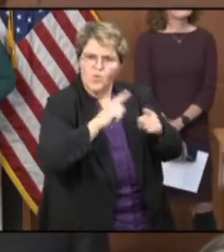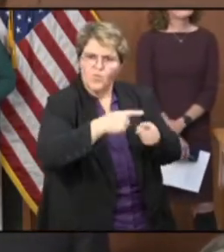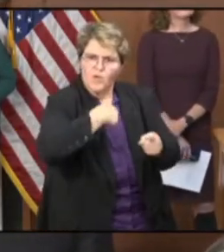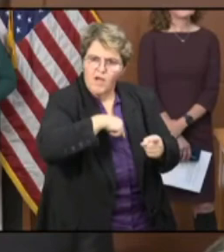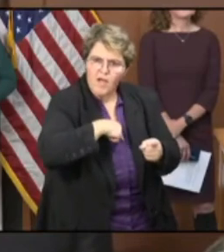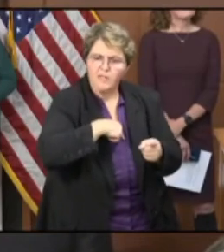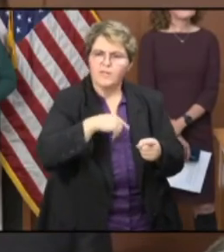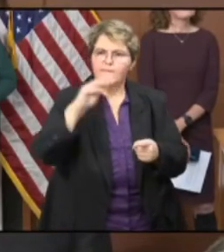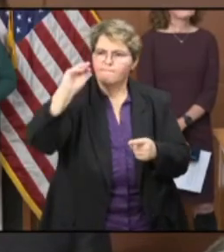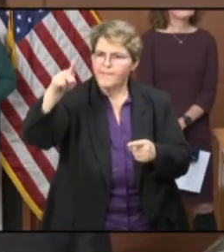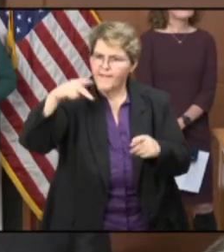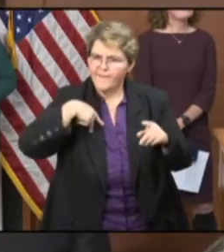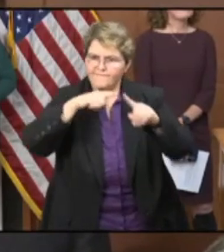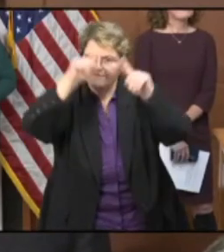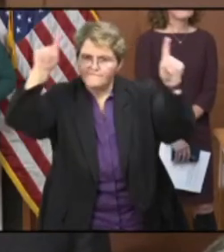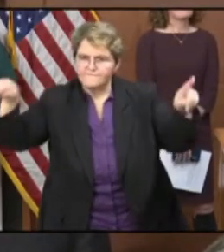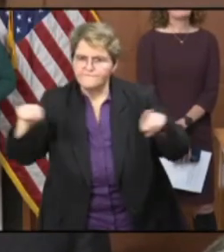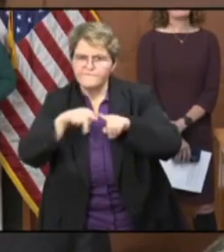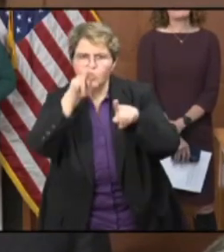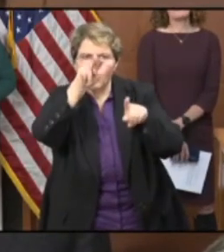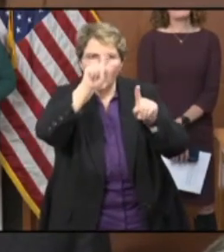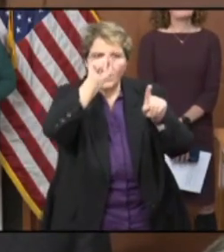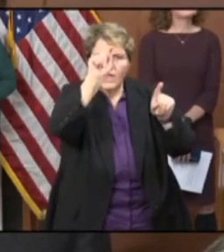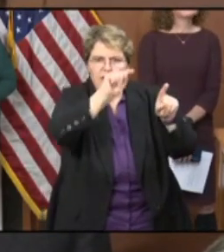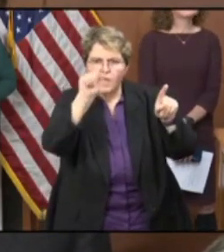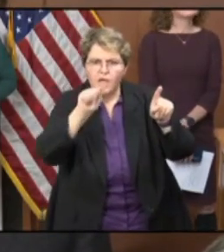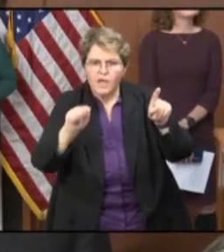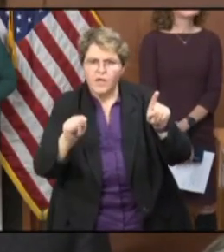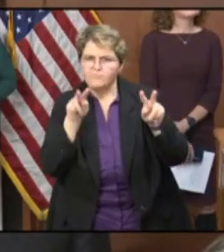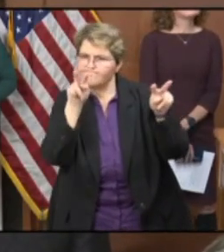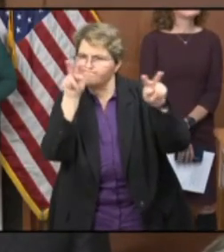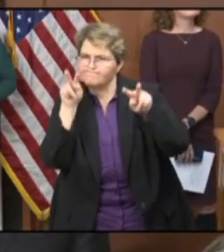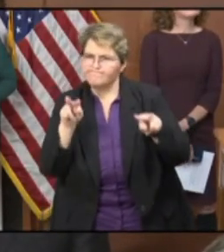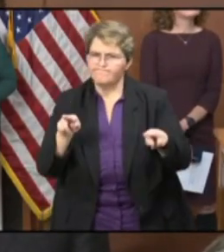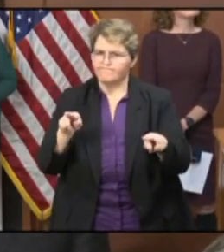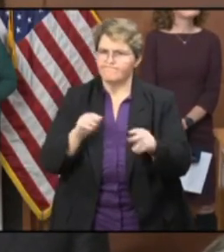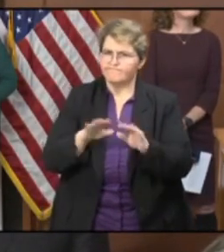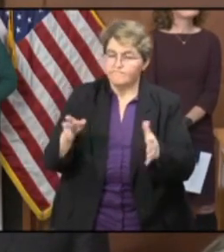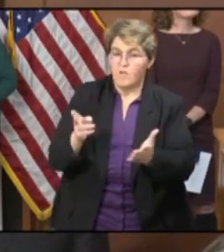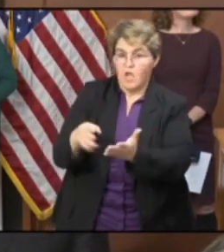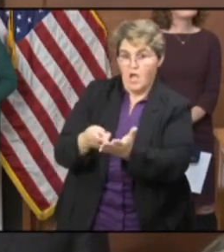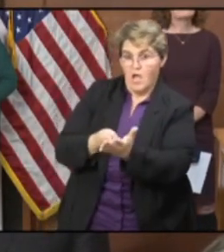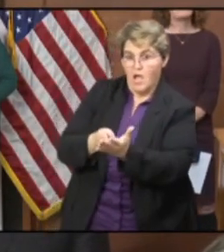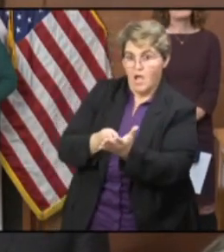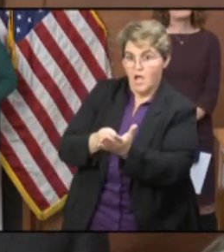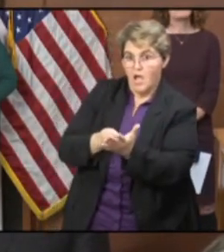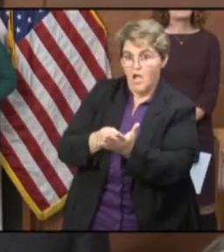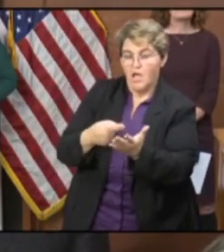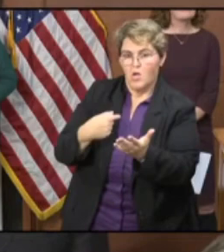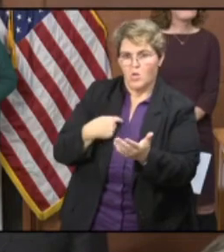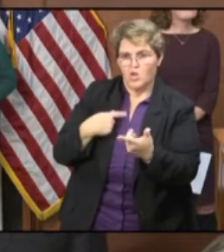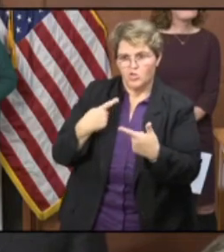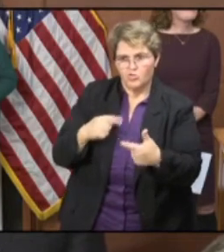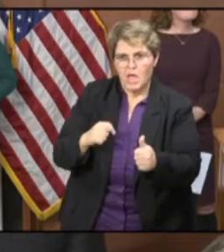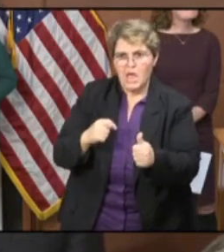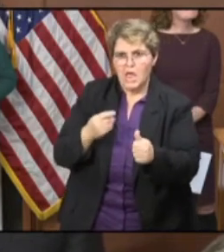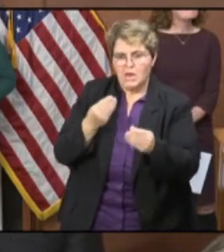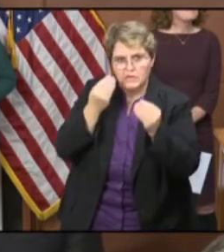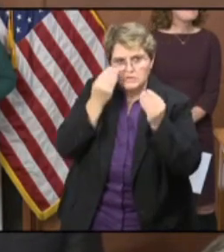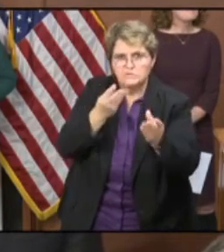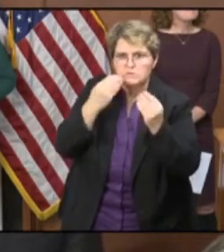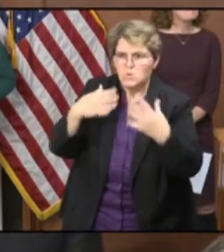planning purposes. We are frankly trying to keep up with the reports coming in, which is a wonderful thing to have,